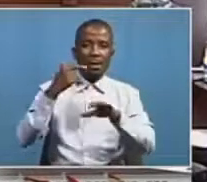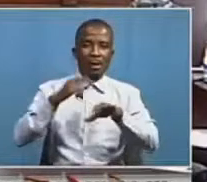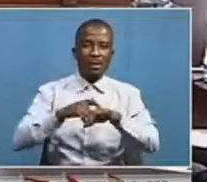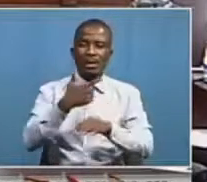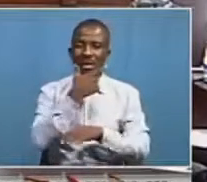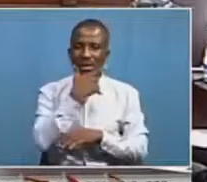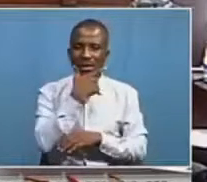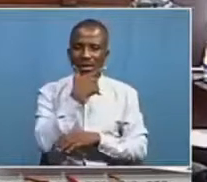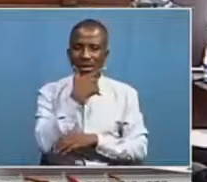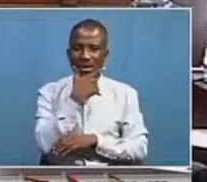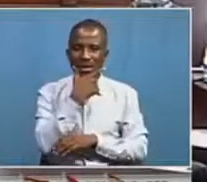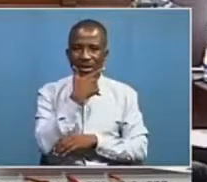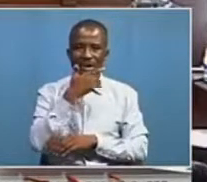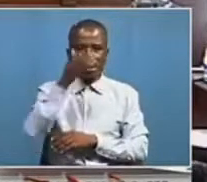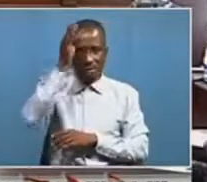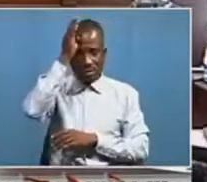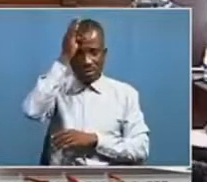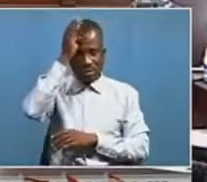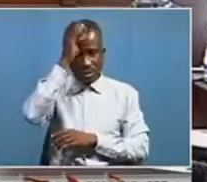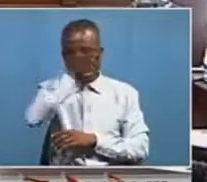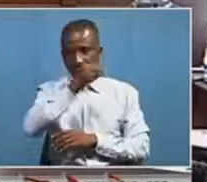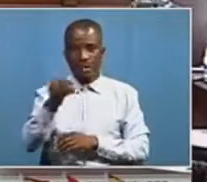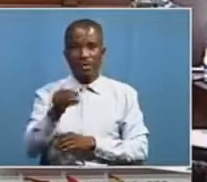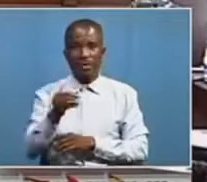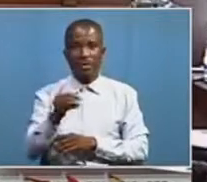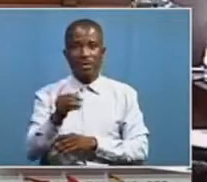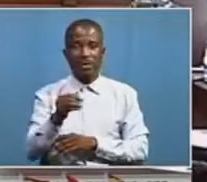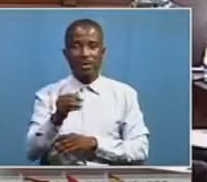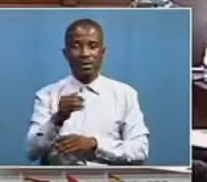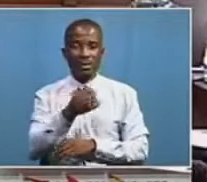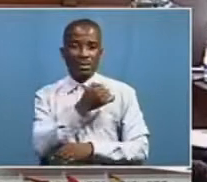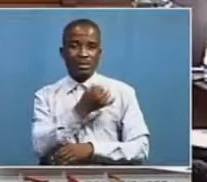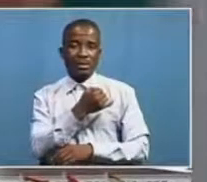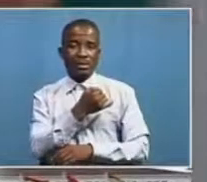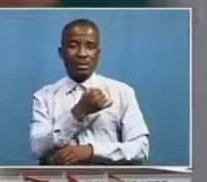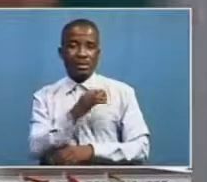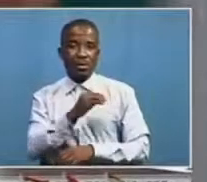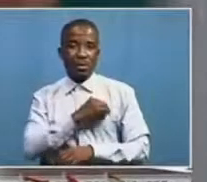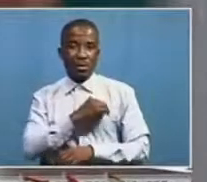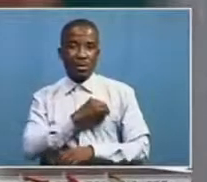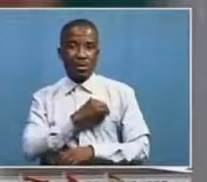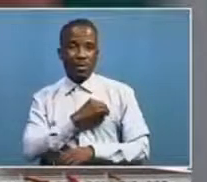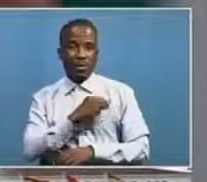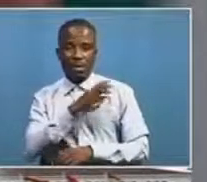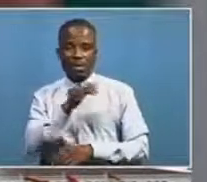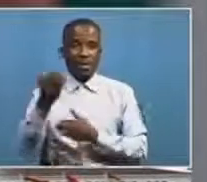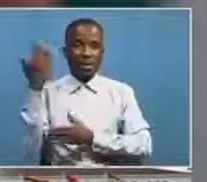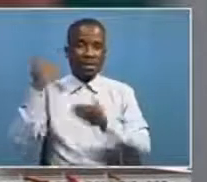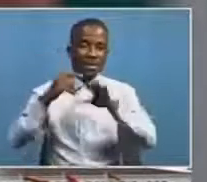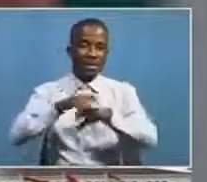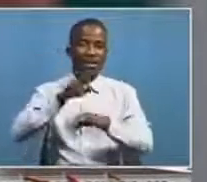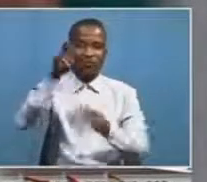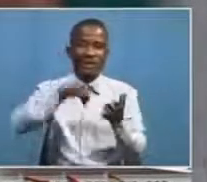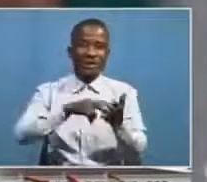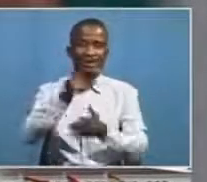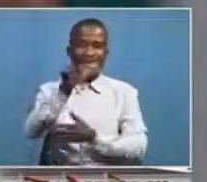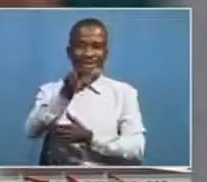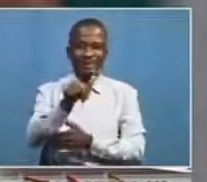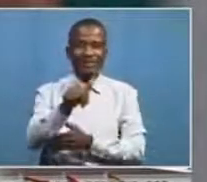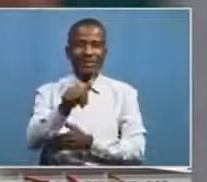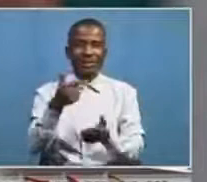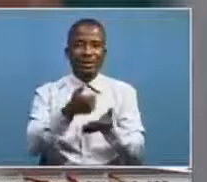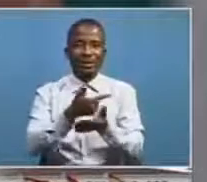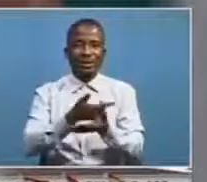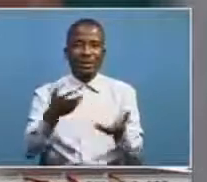Akufo-Addo, Bawumia and Obechebe-Lamte versus Mahama and Electoral Commission, number 4, 2013 Supreme Court of Ghana Law